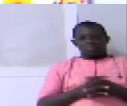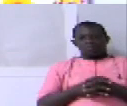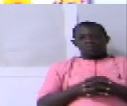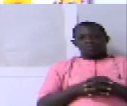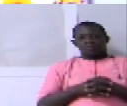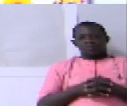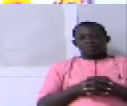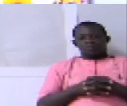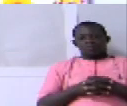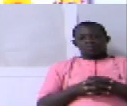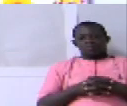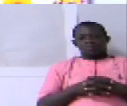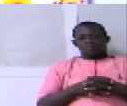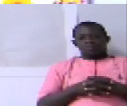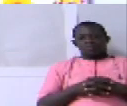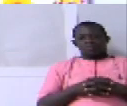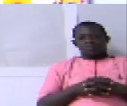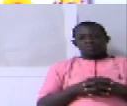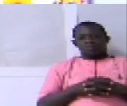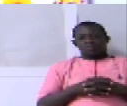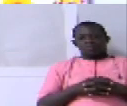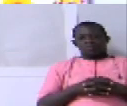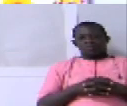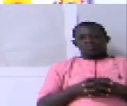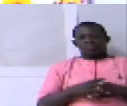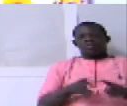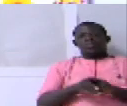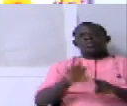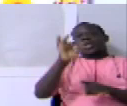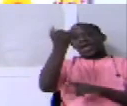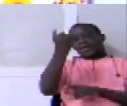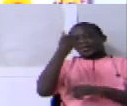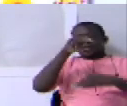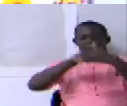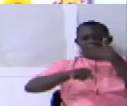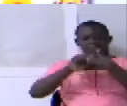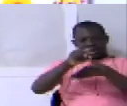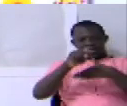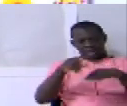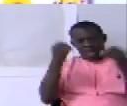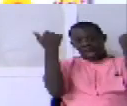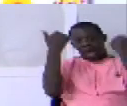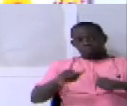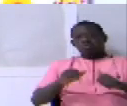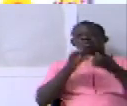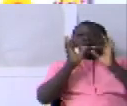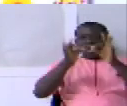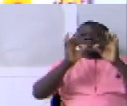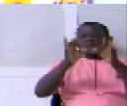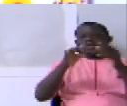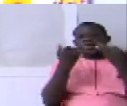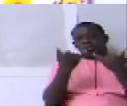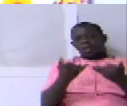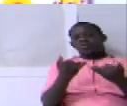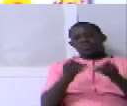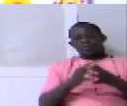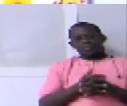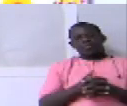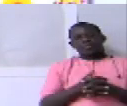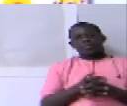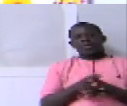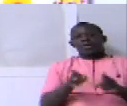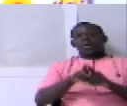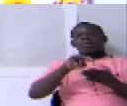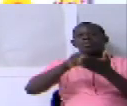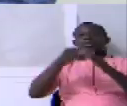Yes, in this case that we are trying to narrate here. Ha yin ko men ketambe nyim men sata kanteng. That is